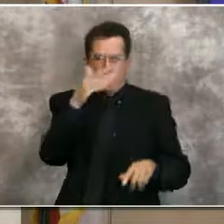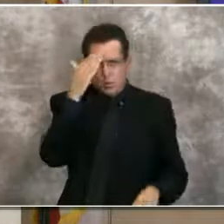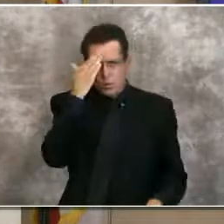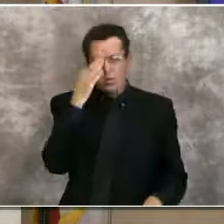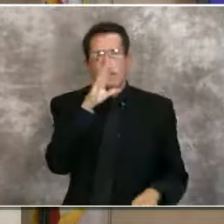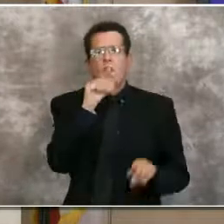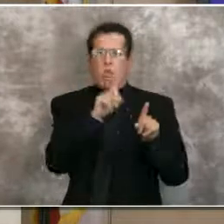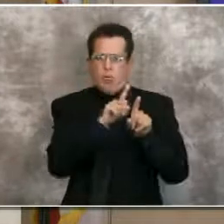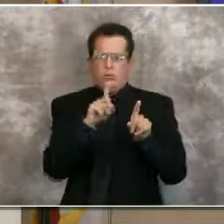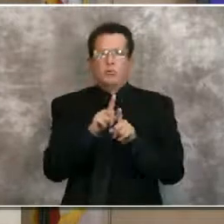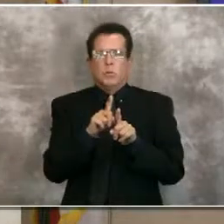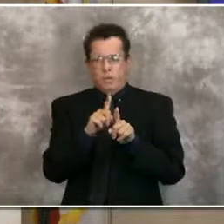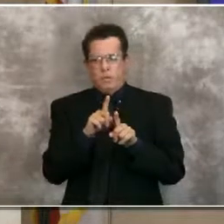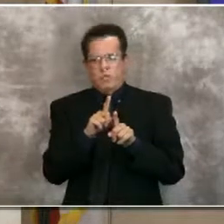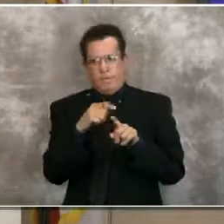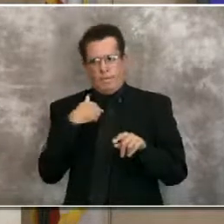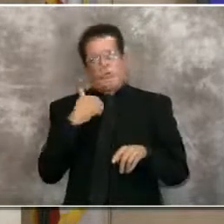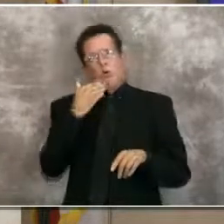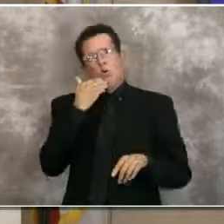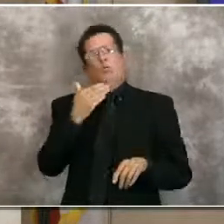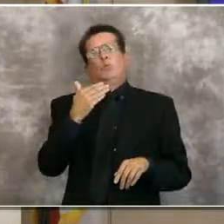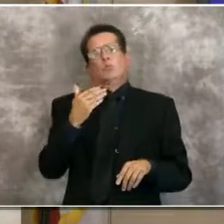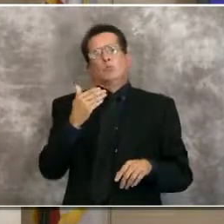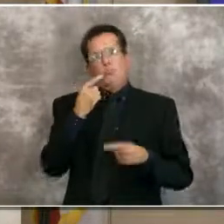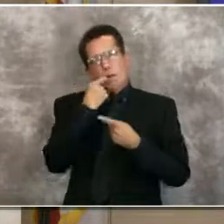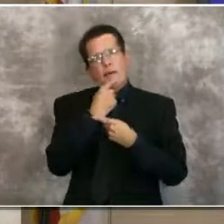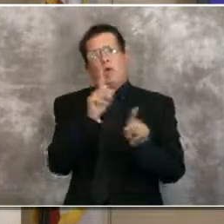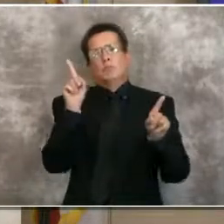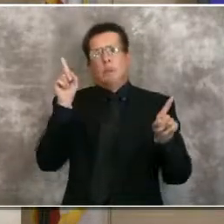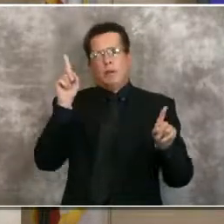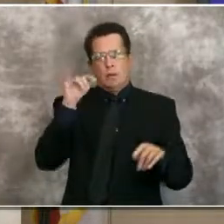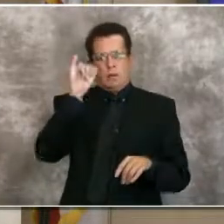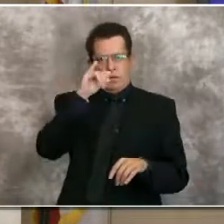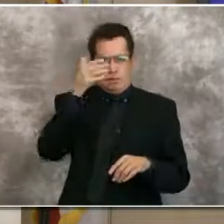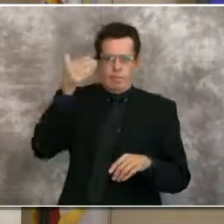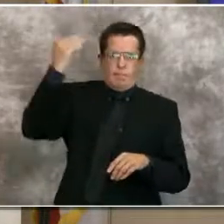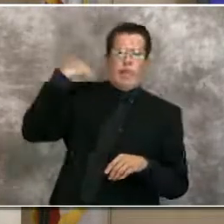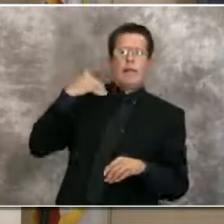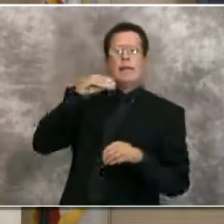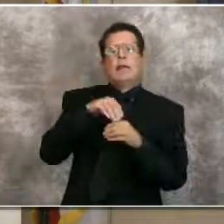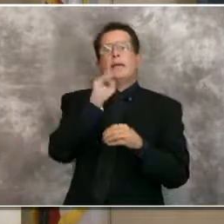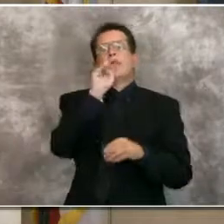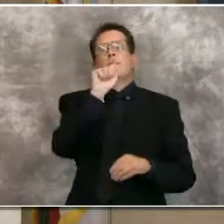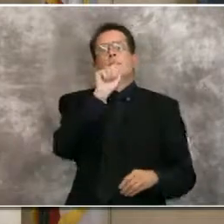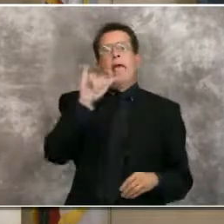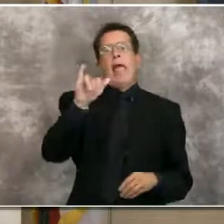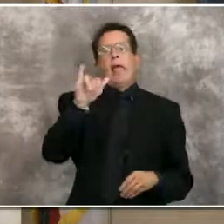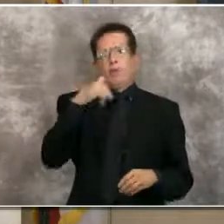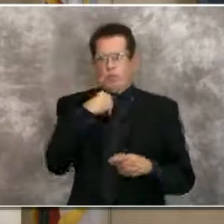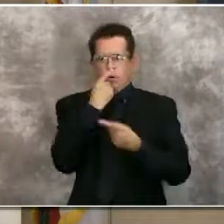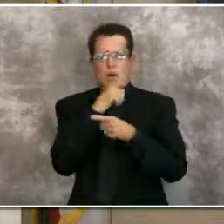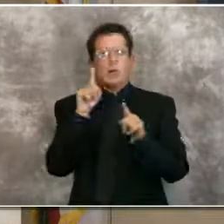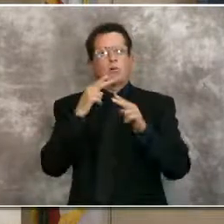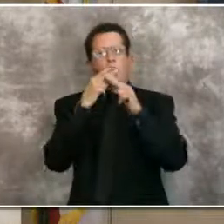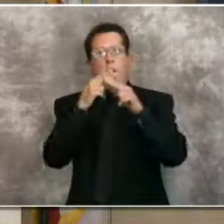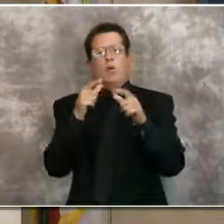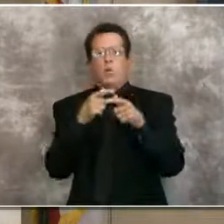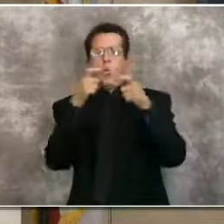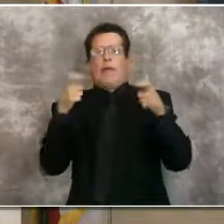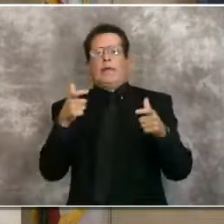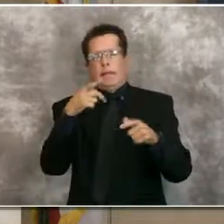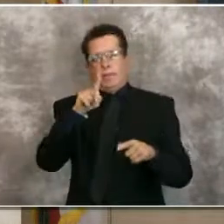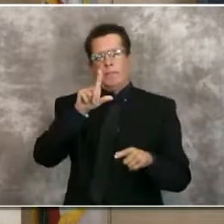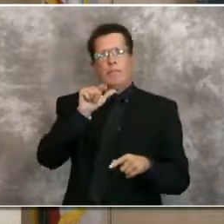some good news. You may recall that in May, we worked with the state to launch the Great Plates program.